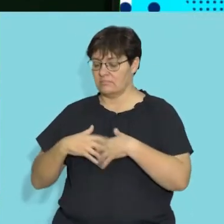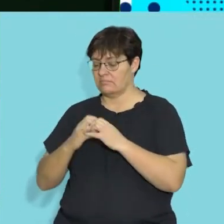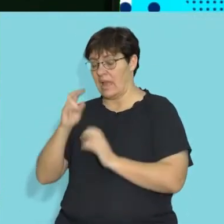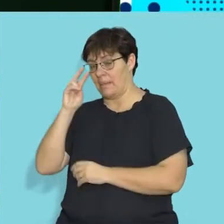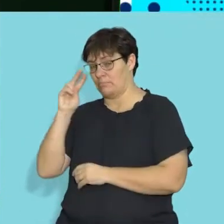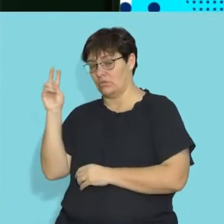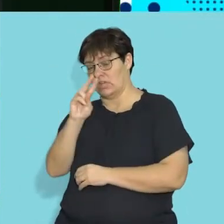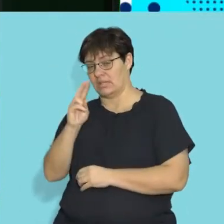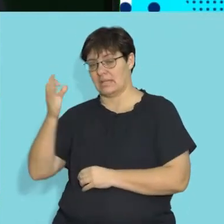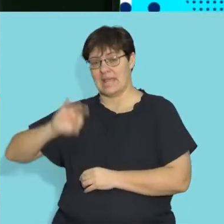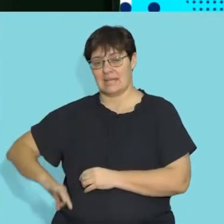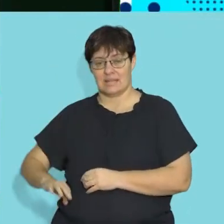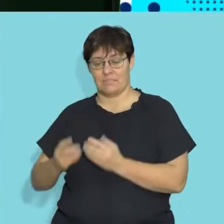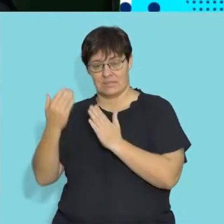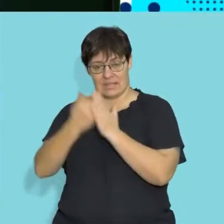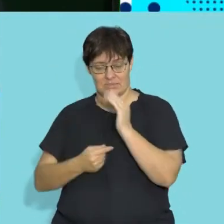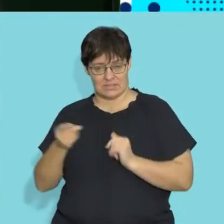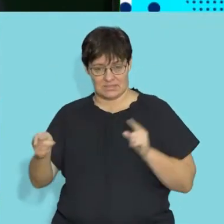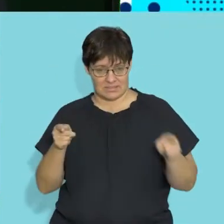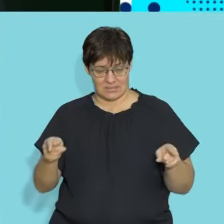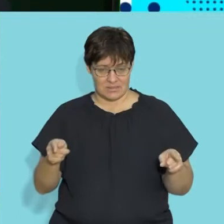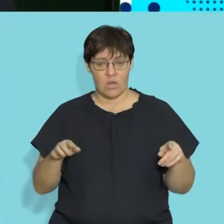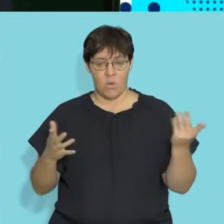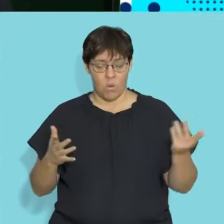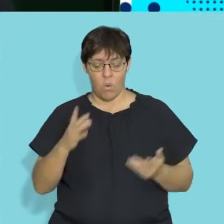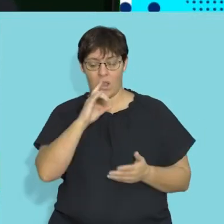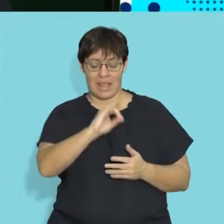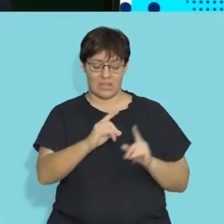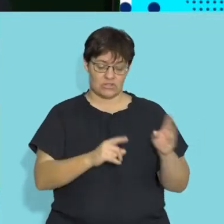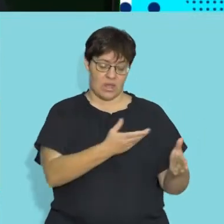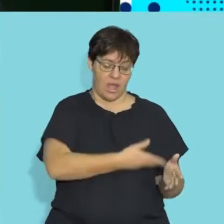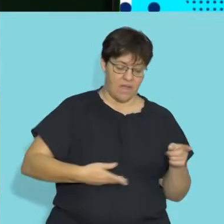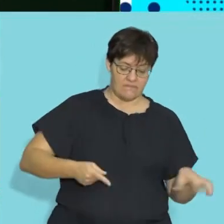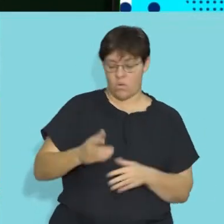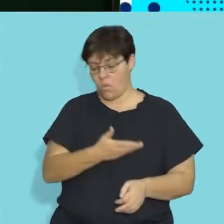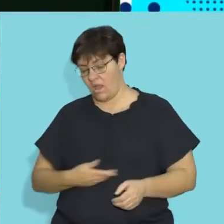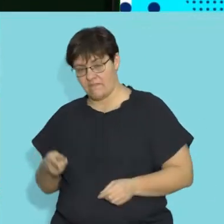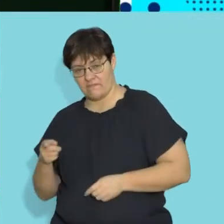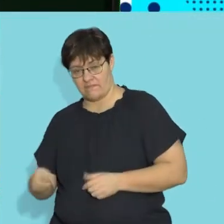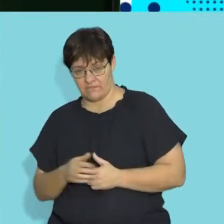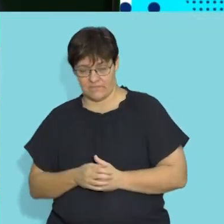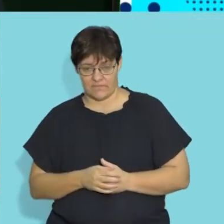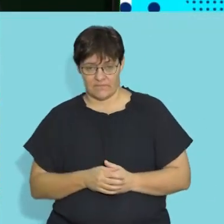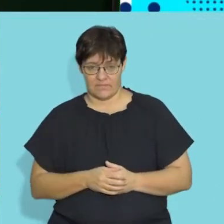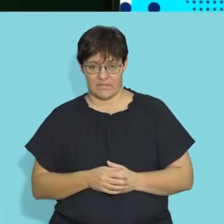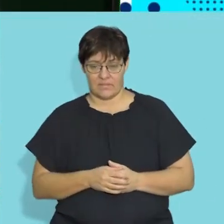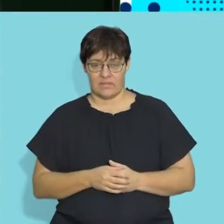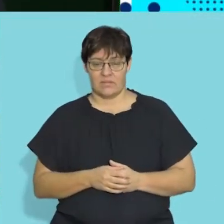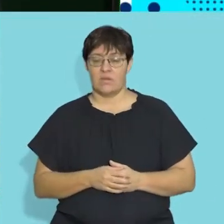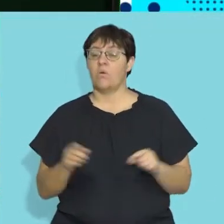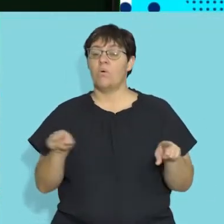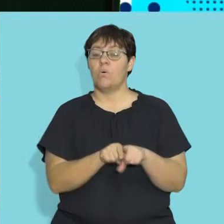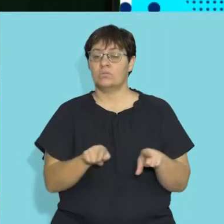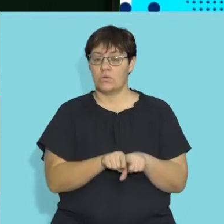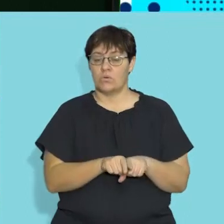projected income statement, or to draw up parts of the cash budget or the projected income statement. And also,